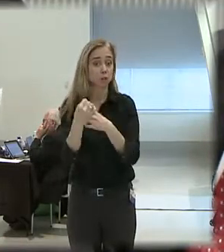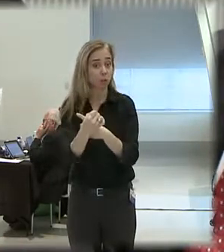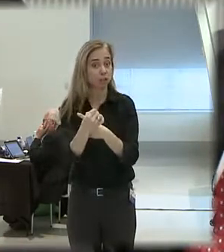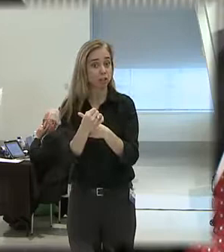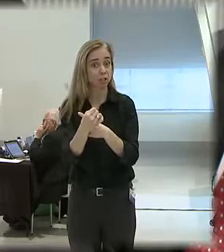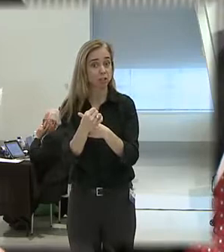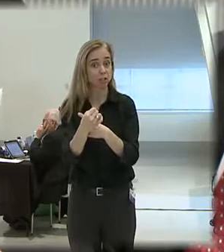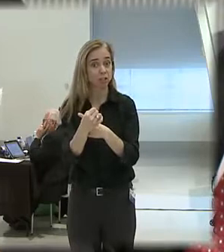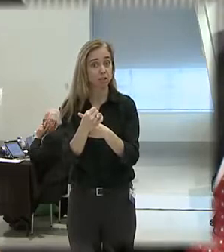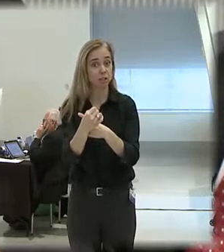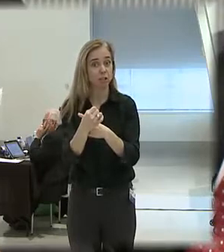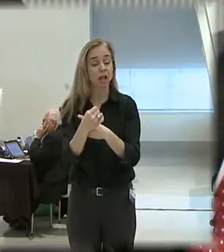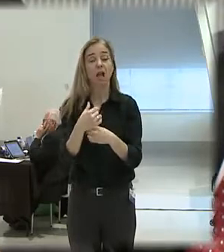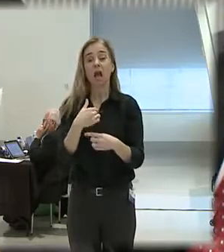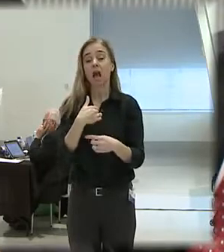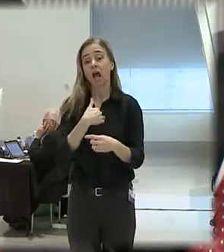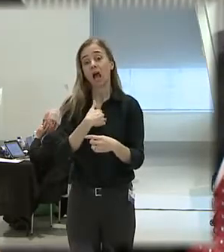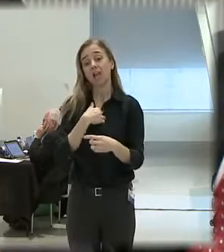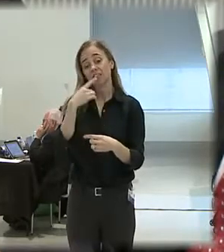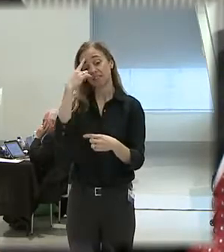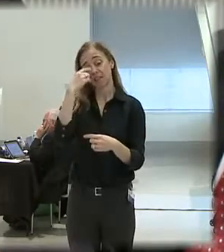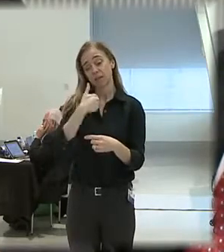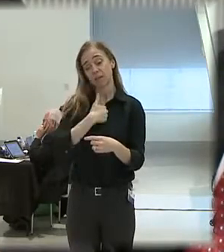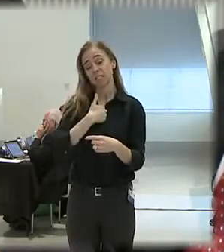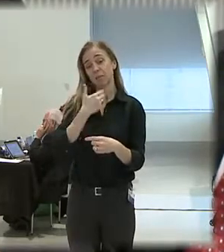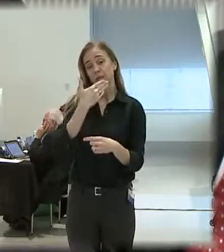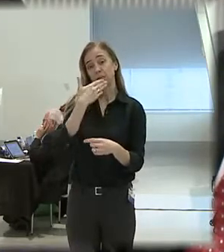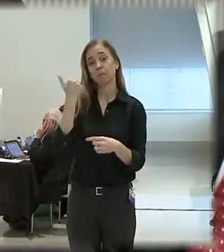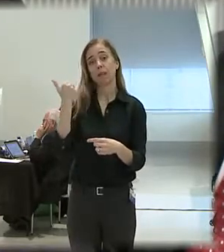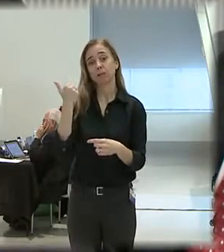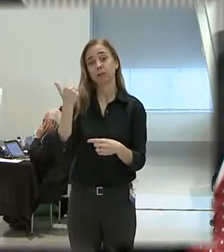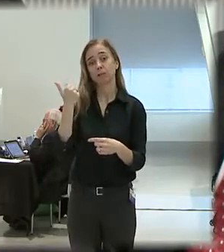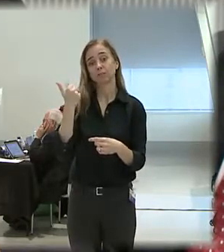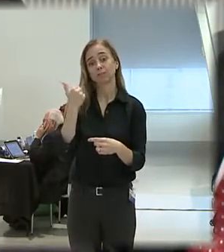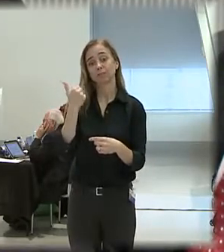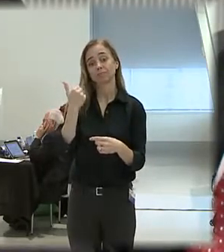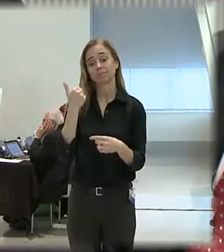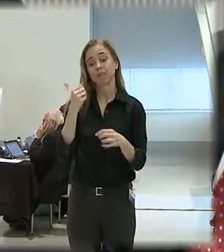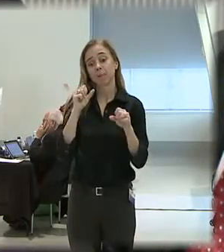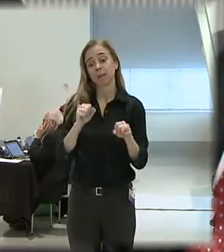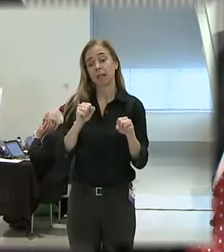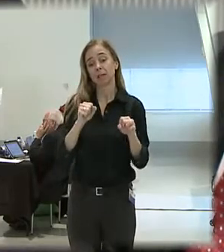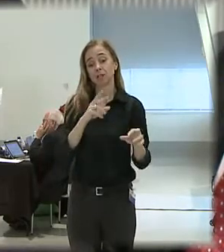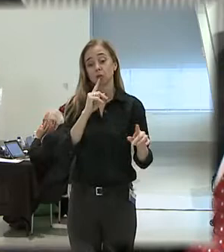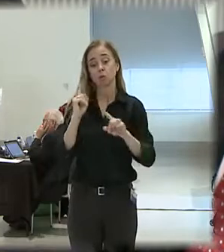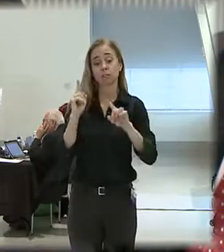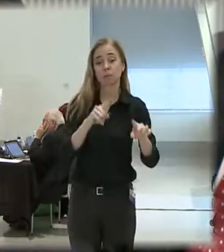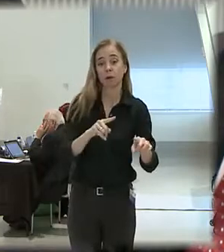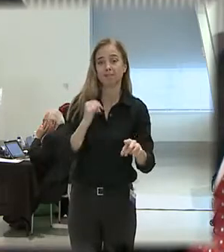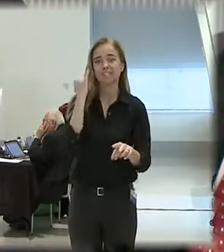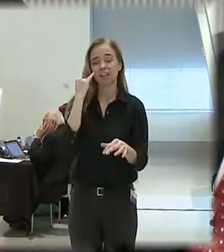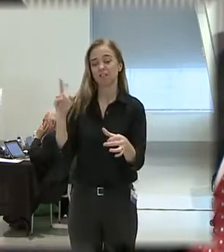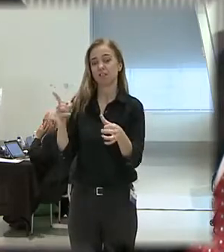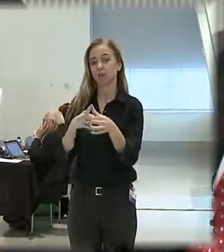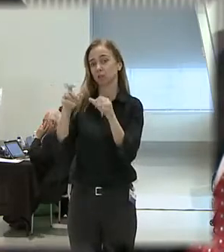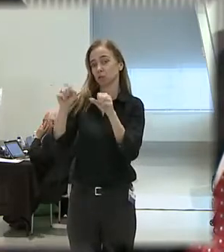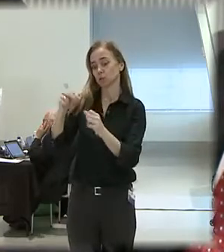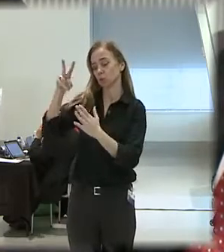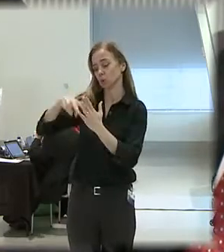would be in a better position to give a response if I was able to read that documentation.